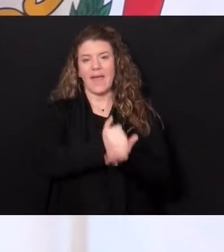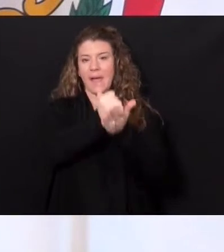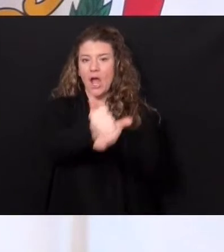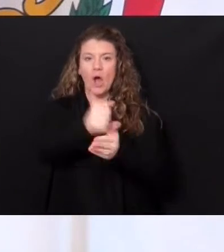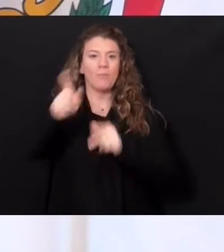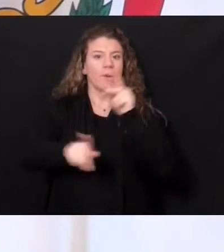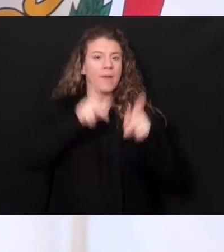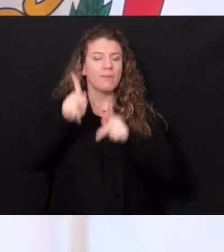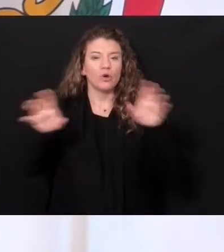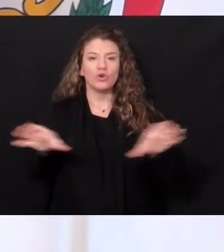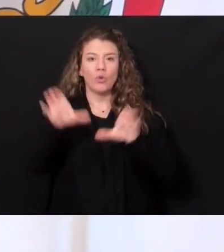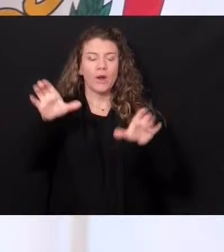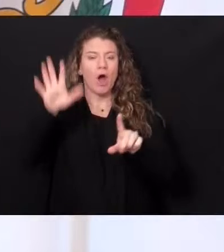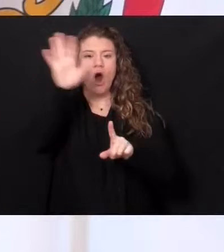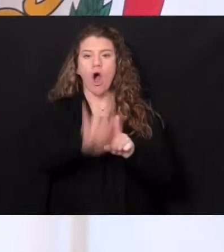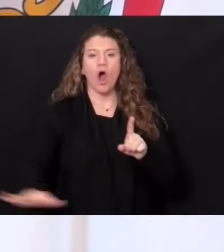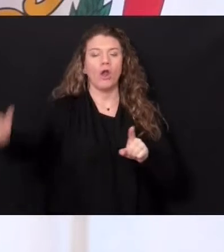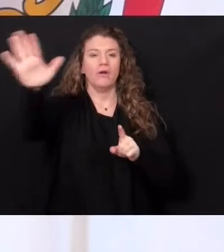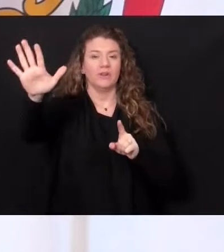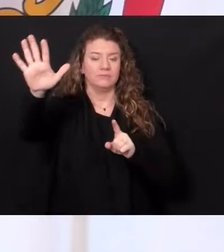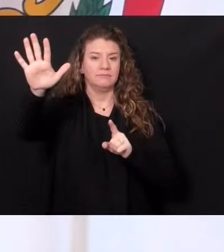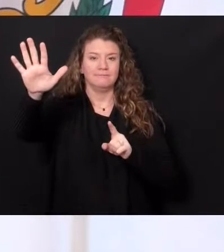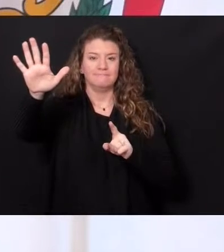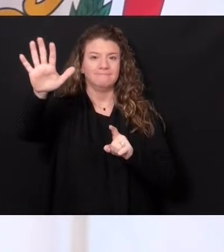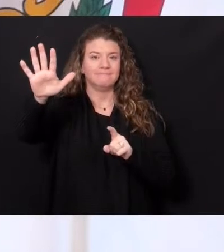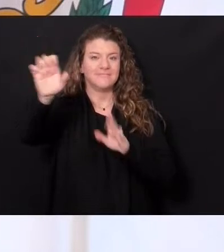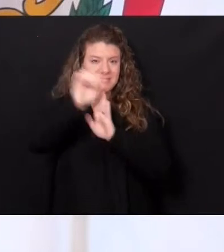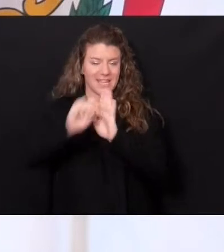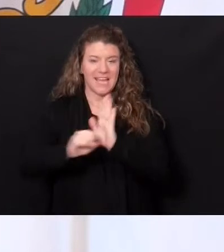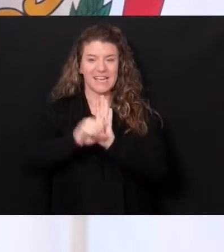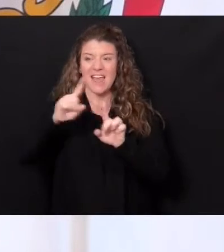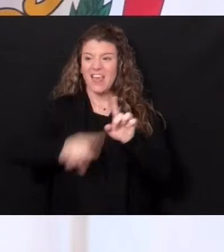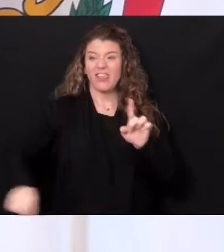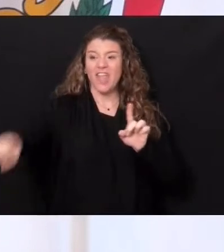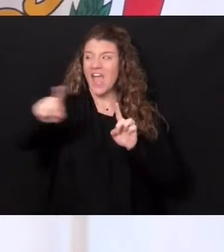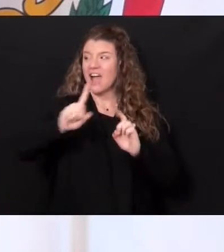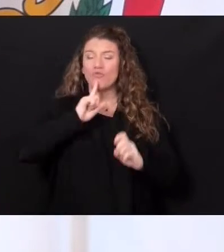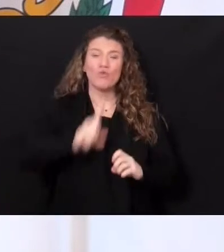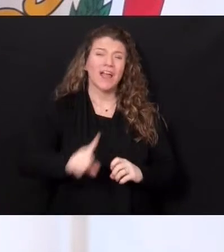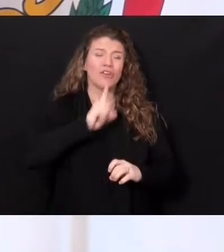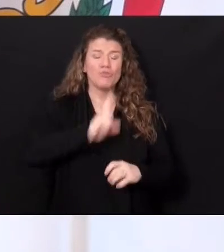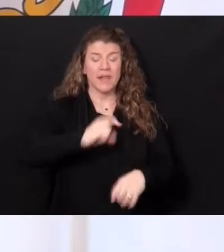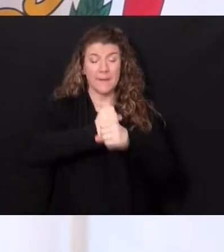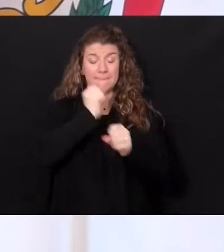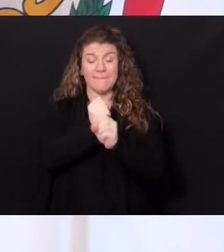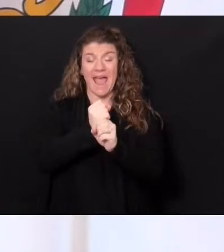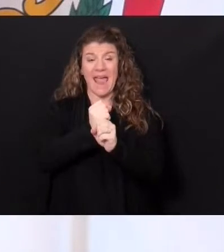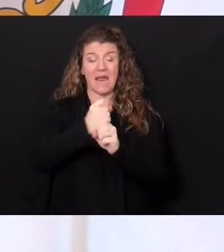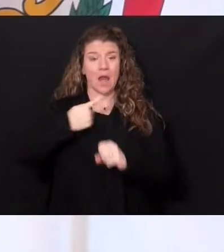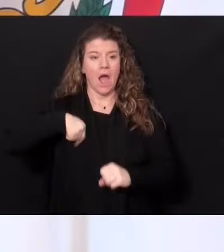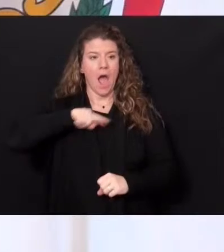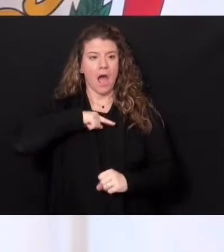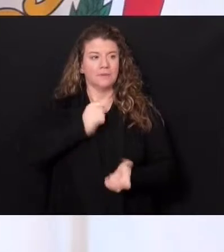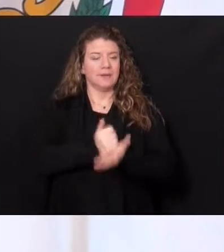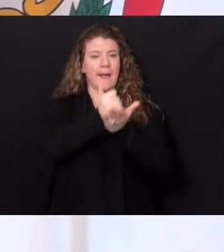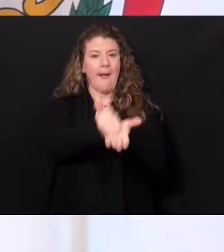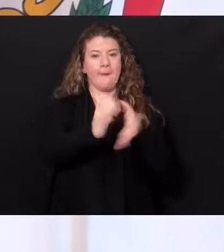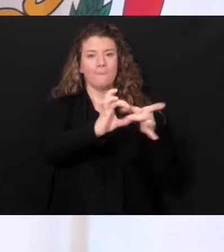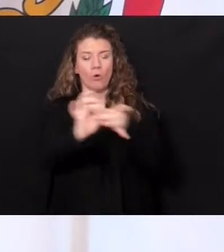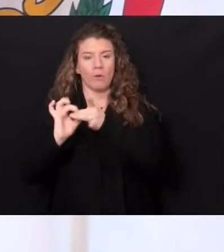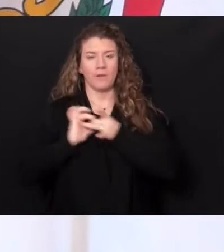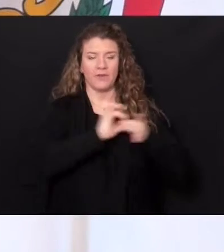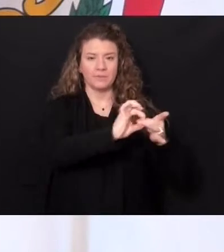out there all across the land that have really, really made us all help pull the rope